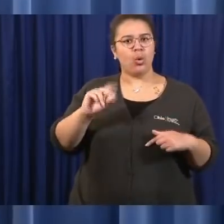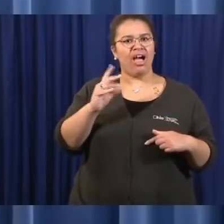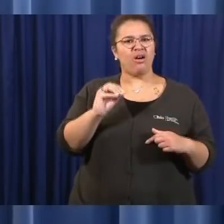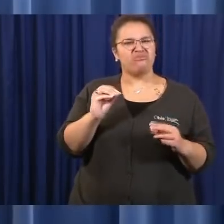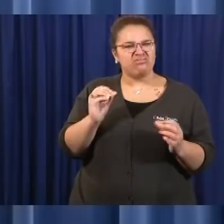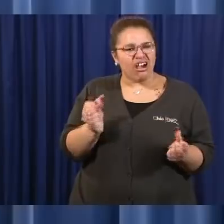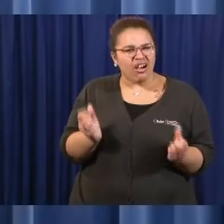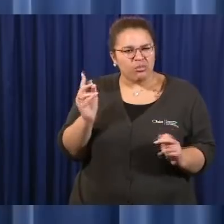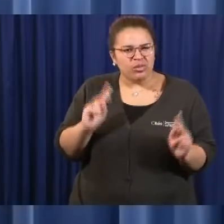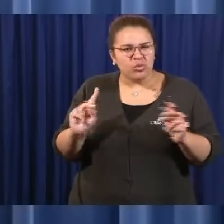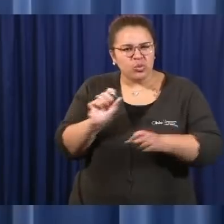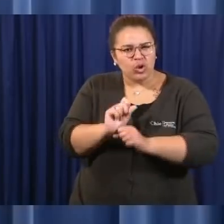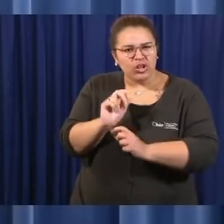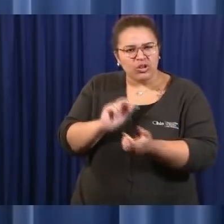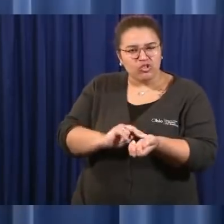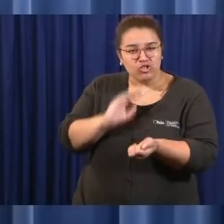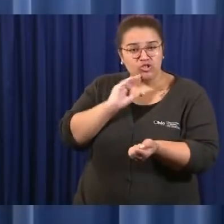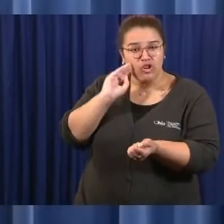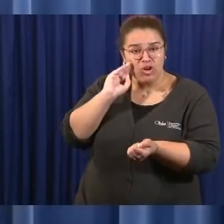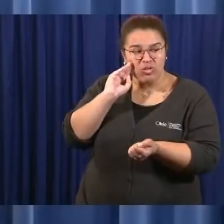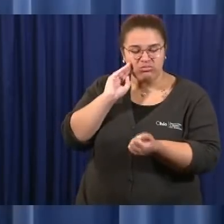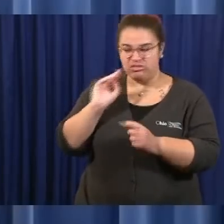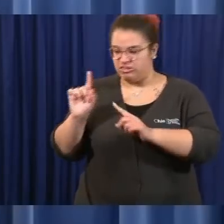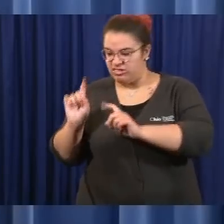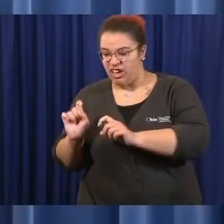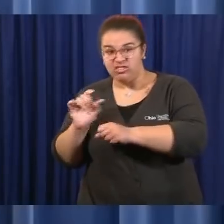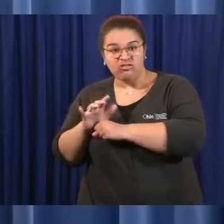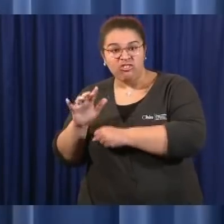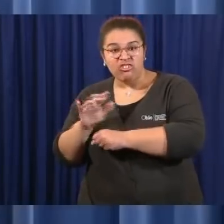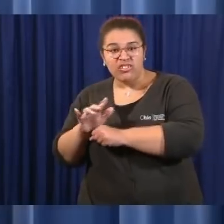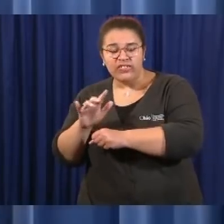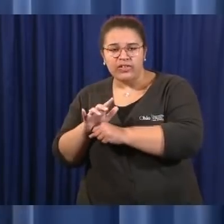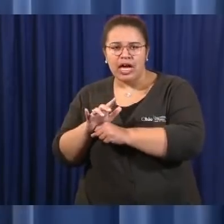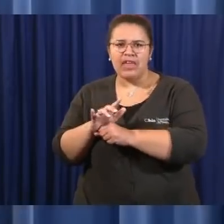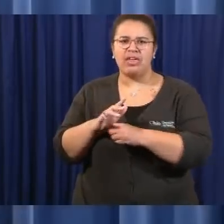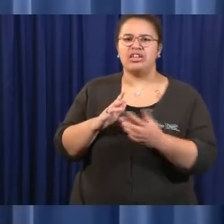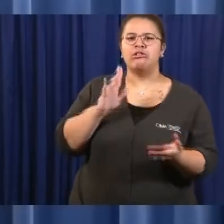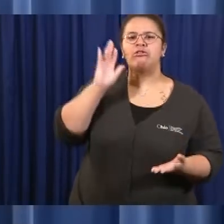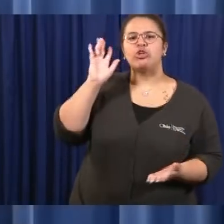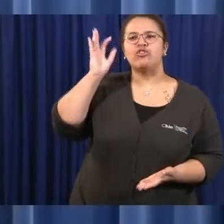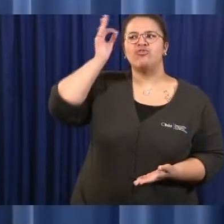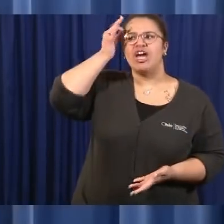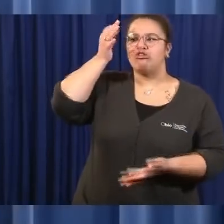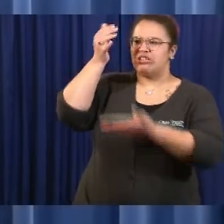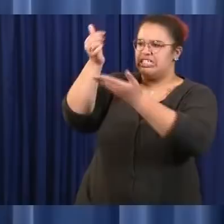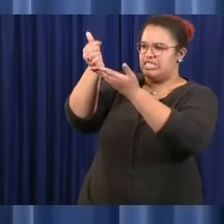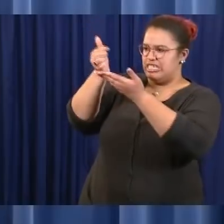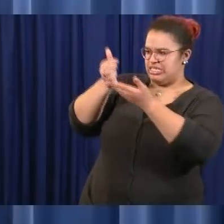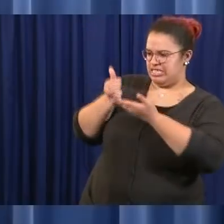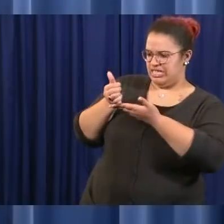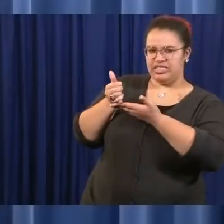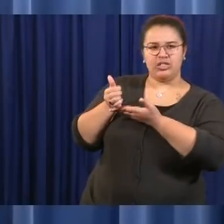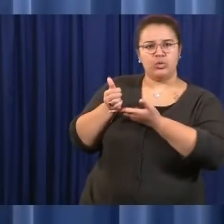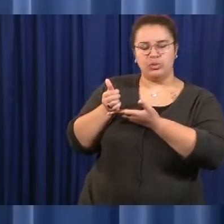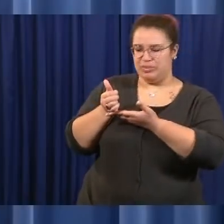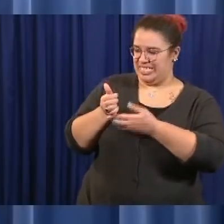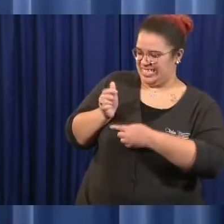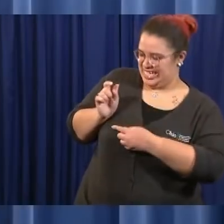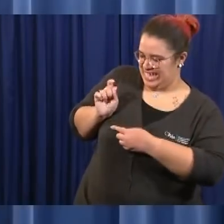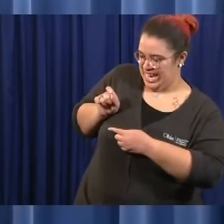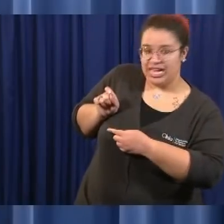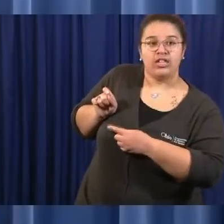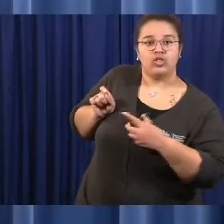testing capacity? And what kind of assistance, especially federal assistance, would you need to meet that deadline?